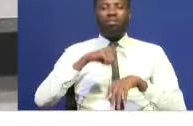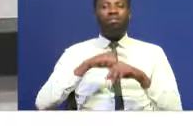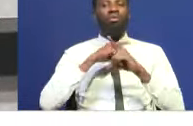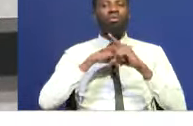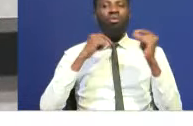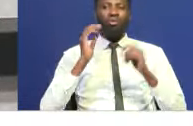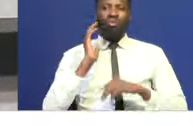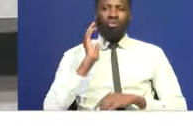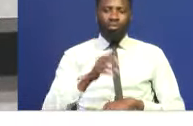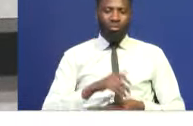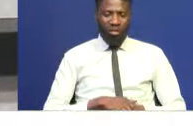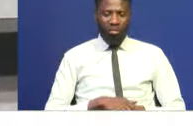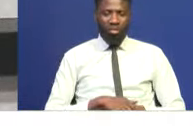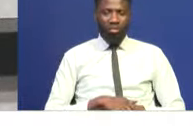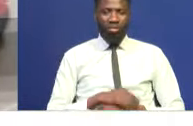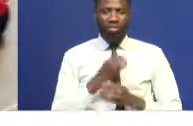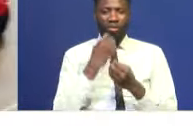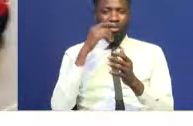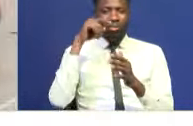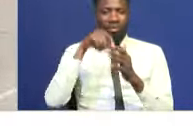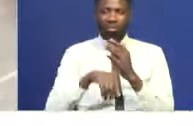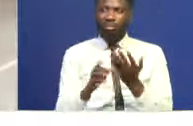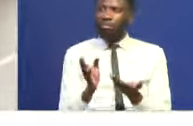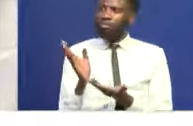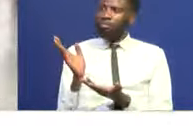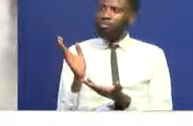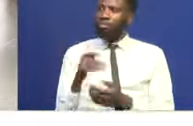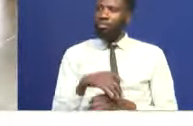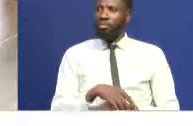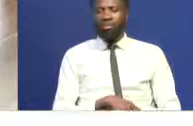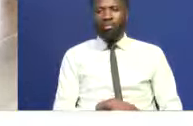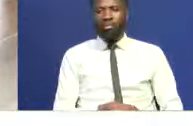Fred Mwoki has the details.